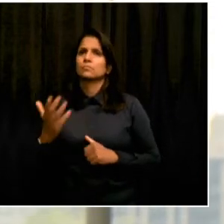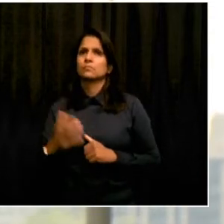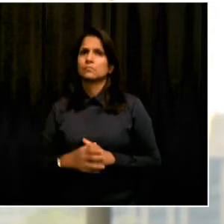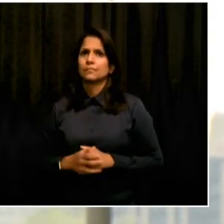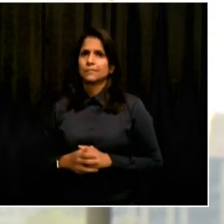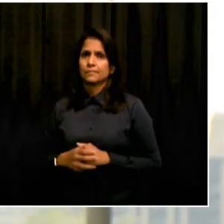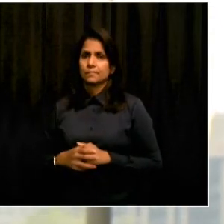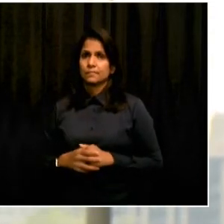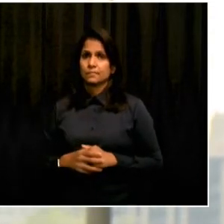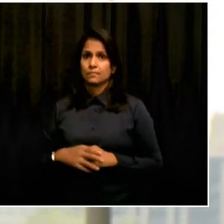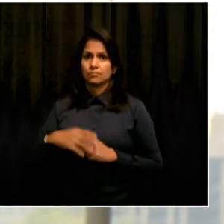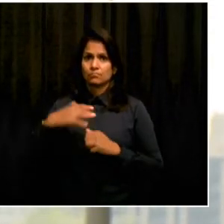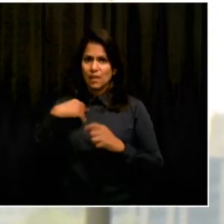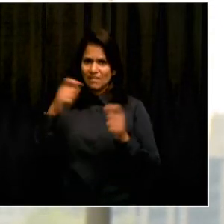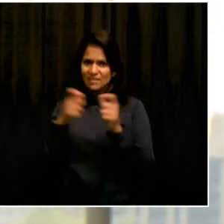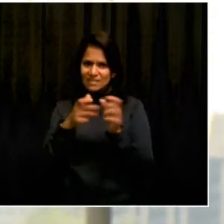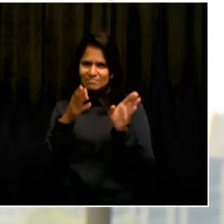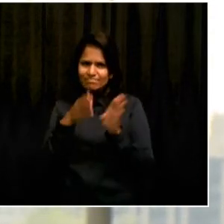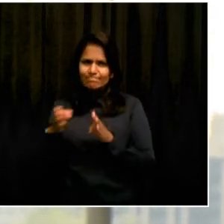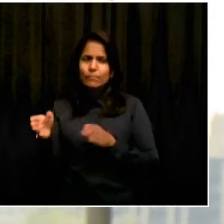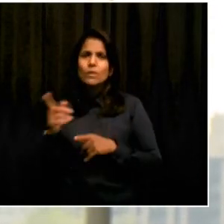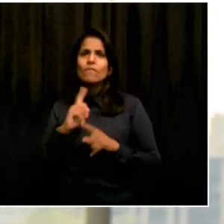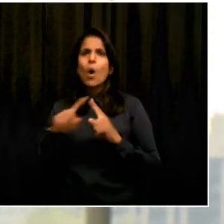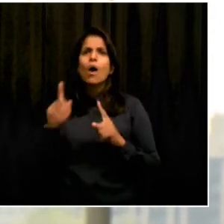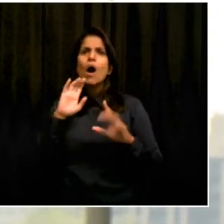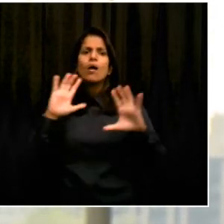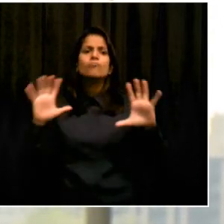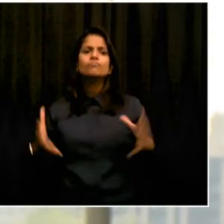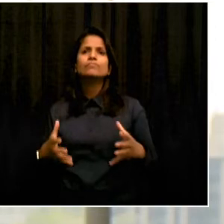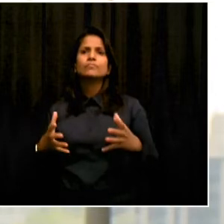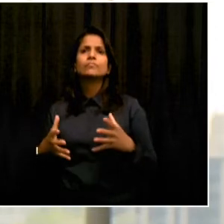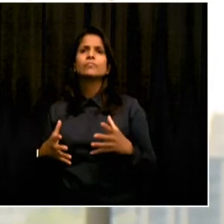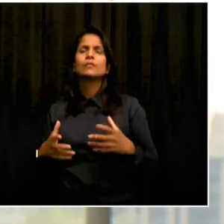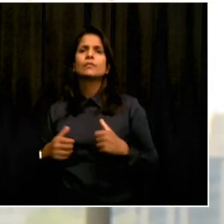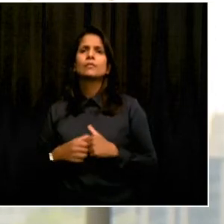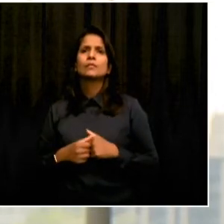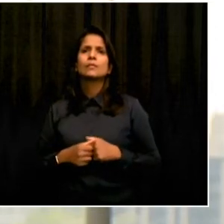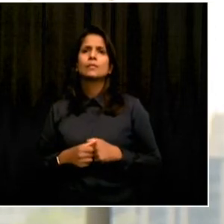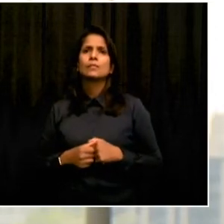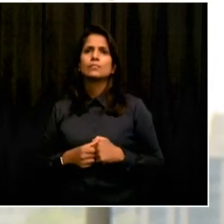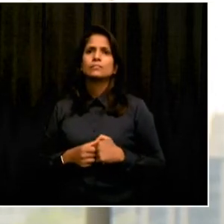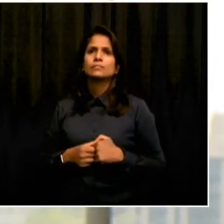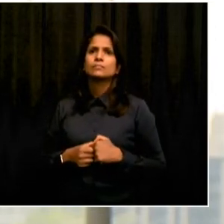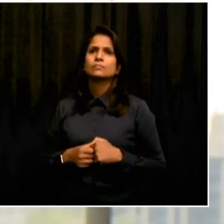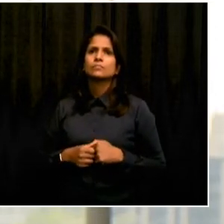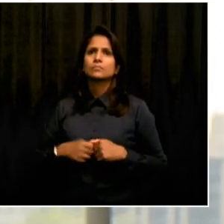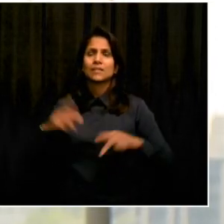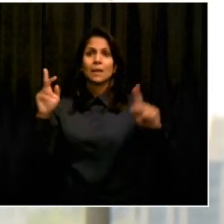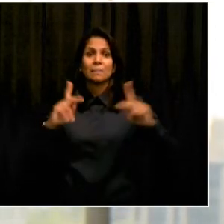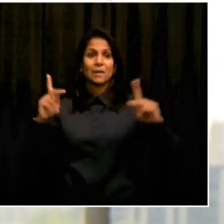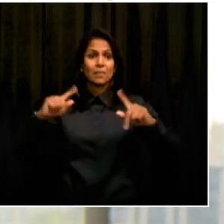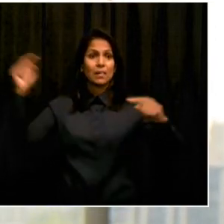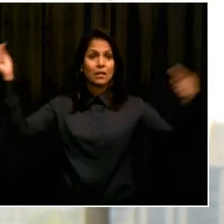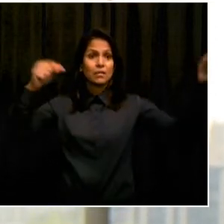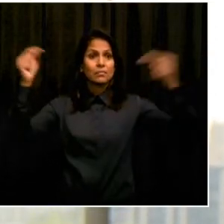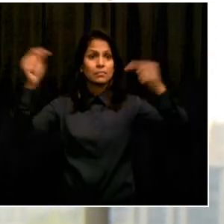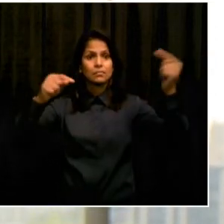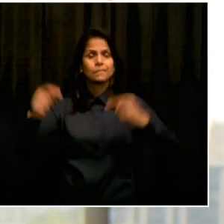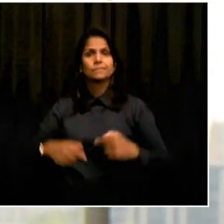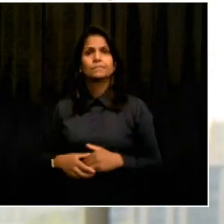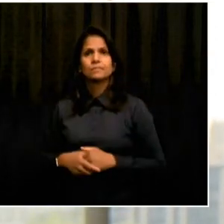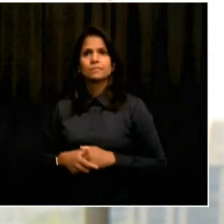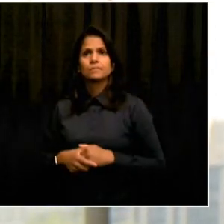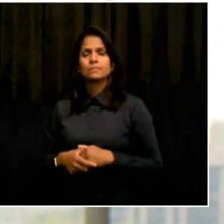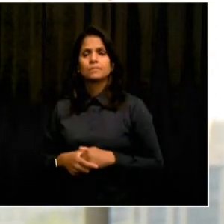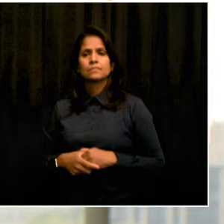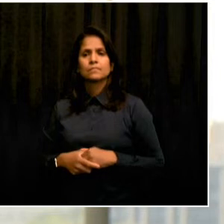with the help of Alicia Glenn and the former head of City Planning, Carl Weisbrod. There was the Transportation Surface Commission, which came back with a whole